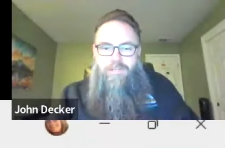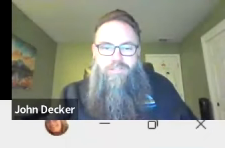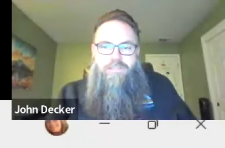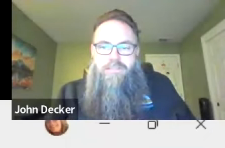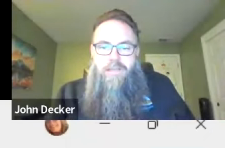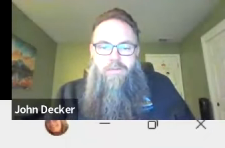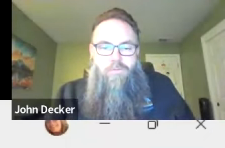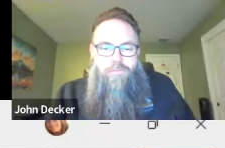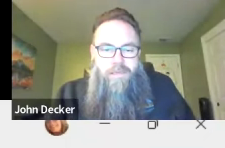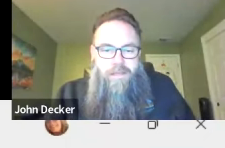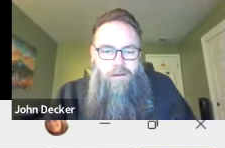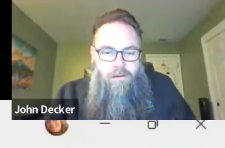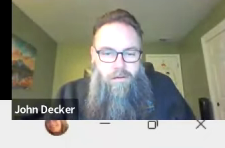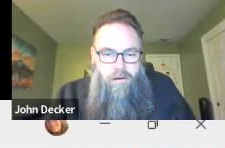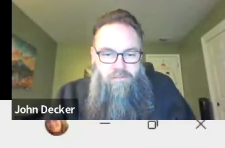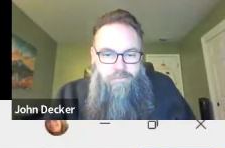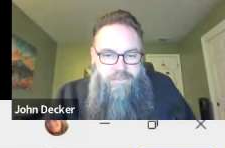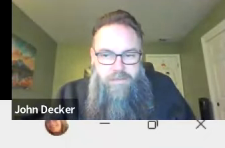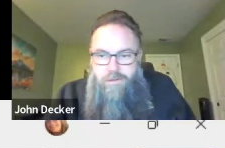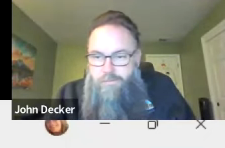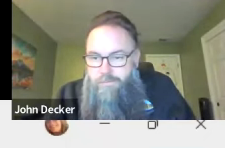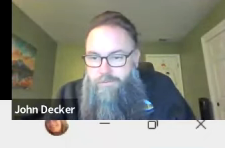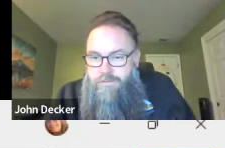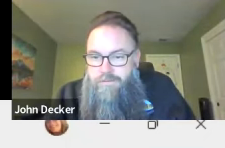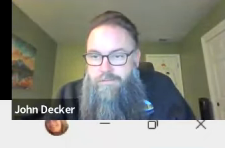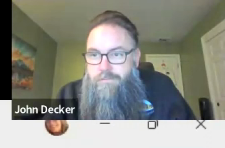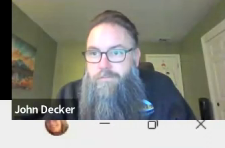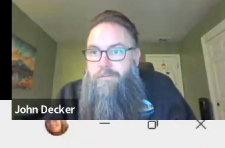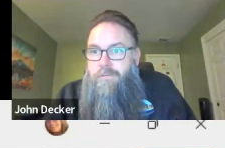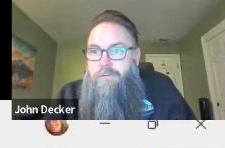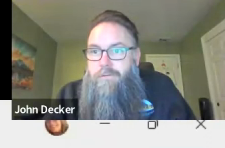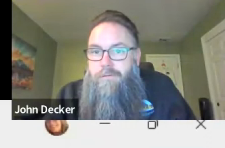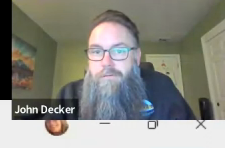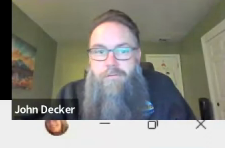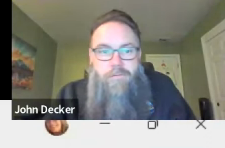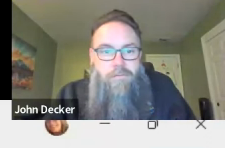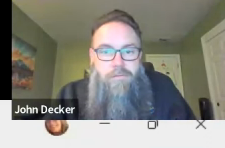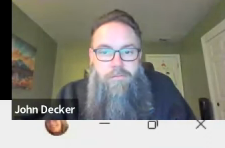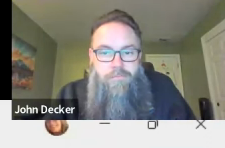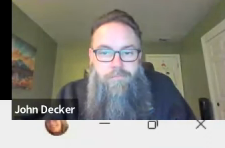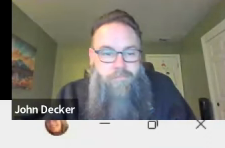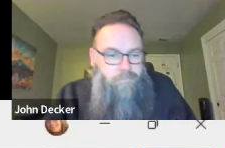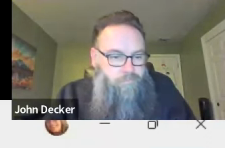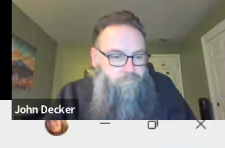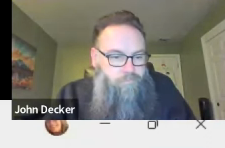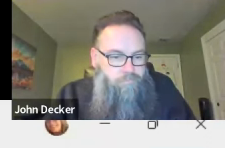Any questions? We'll be getting our RFPs out there for folks.